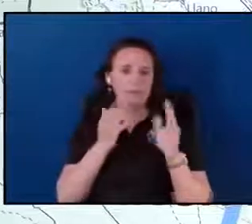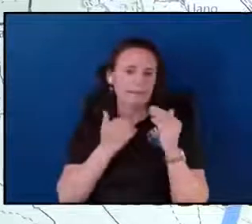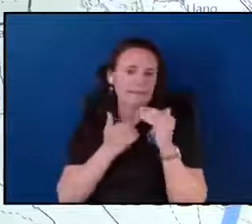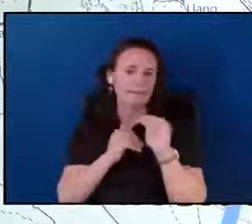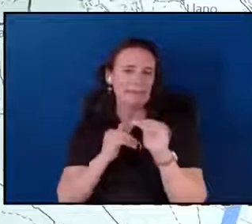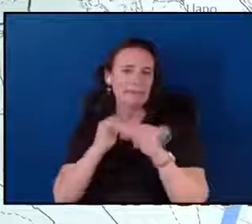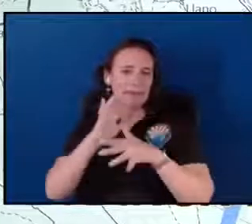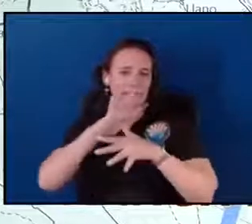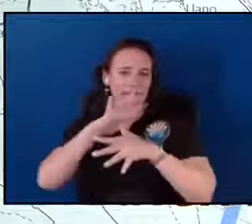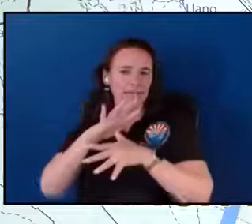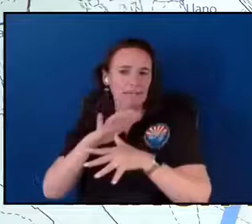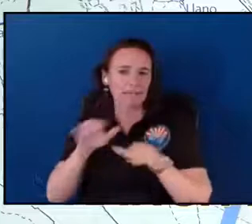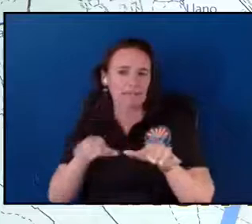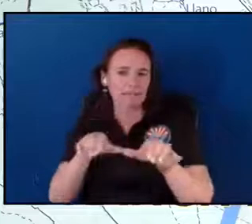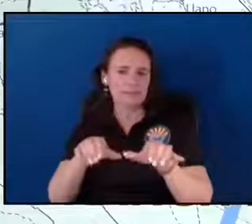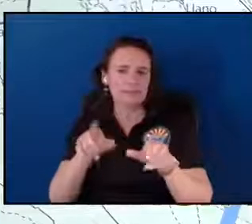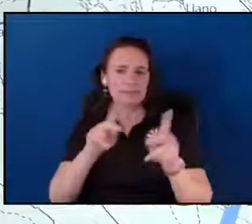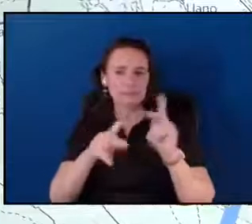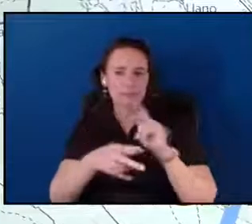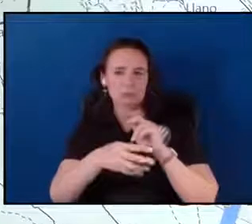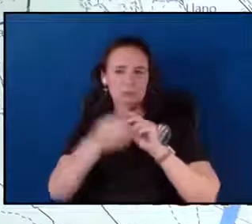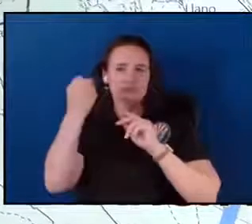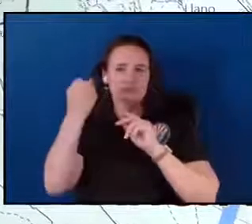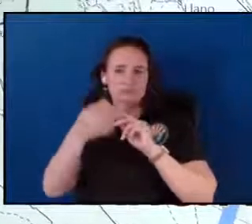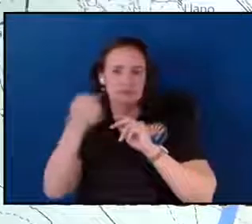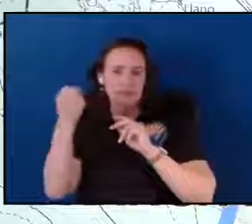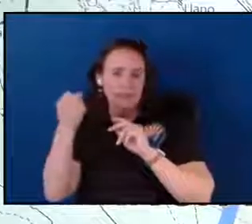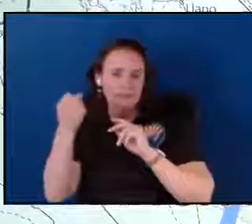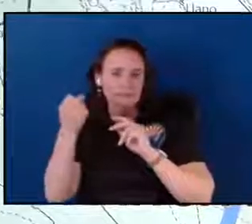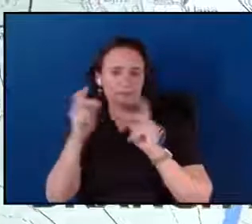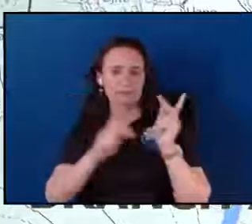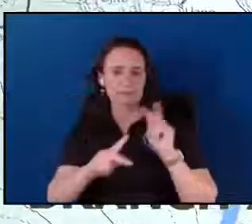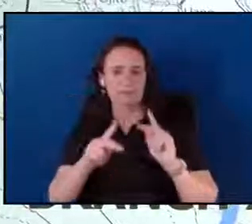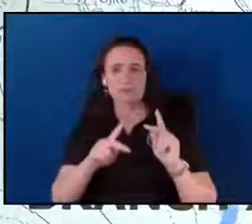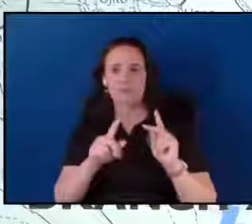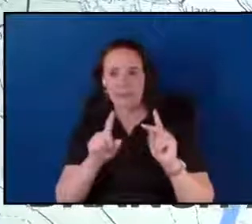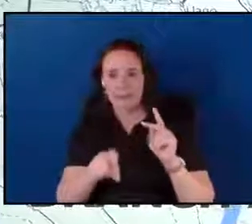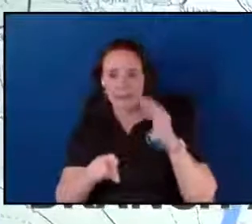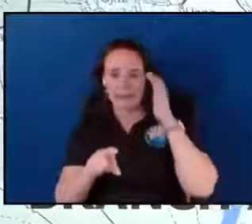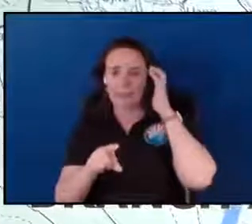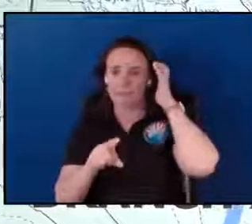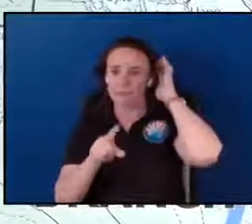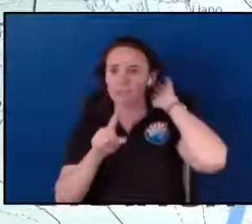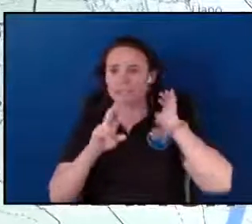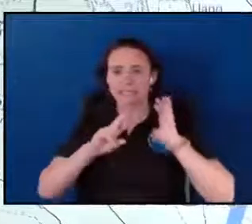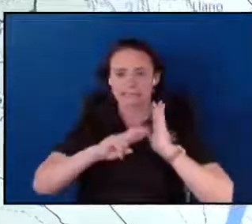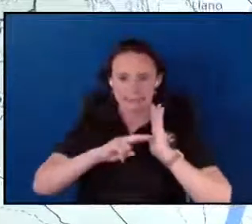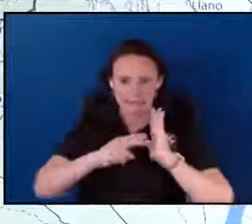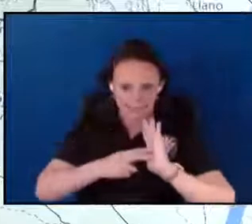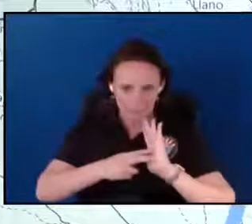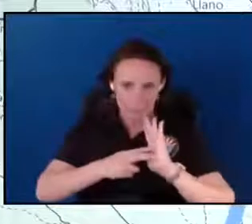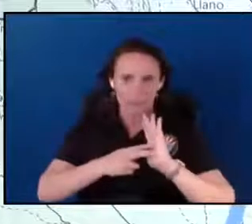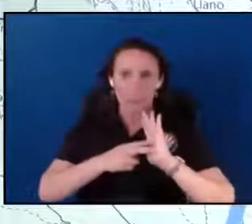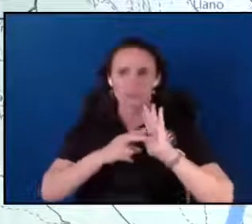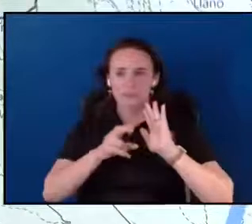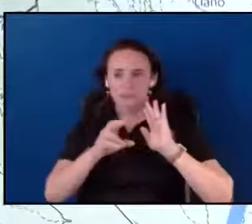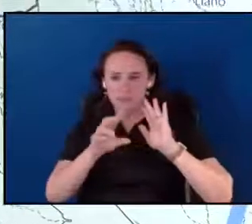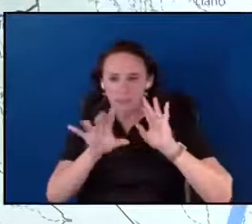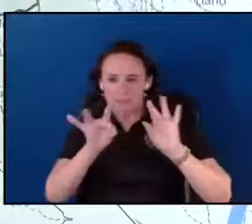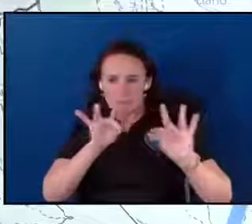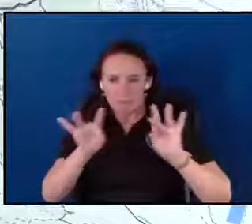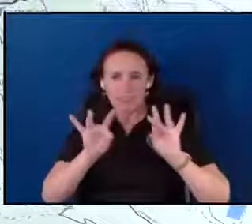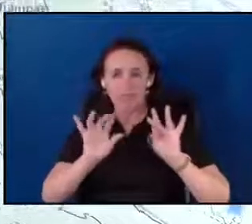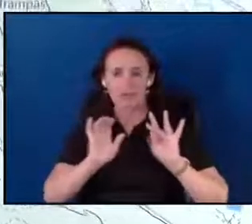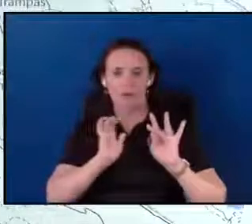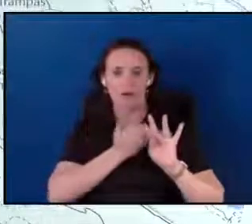ability to extract people. So we're going to have to be very deliberate about choosing what actions to take in that area,